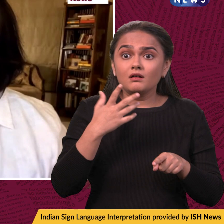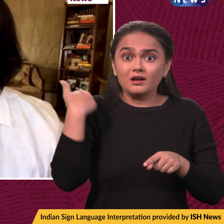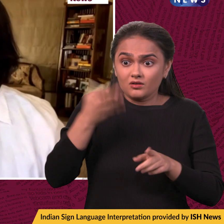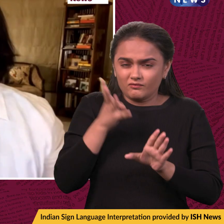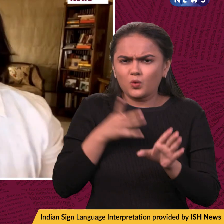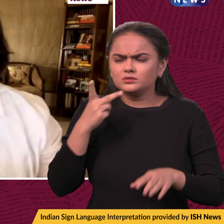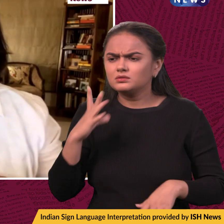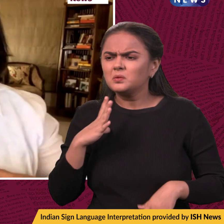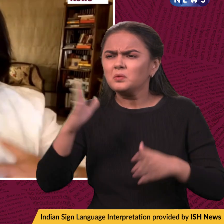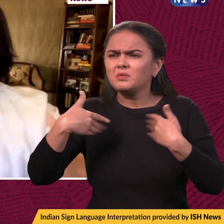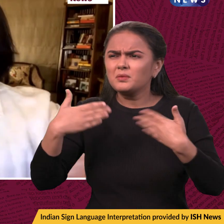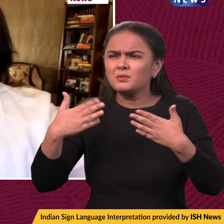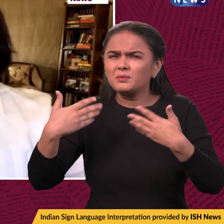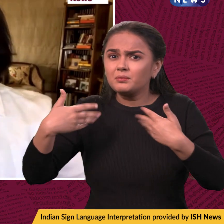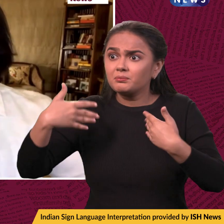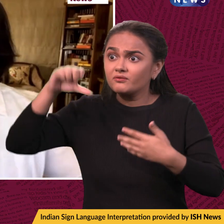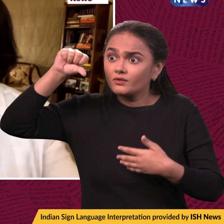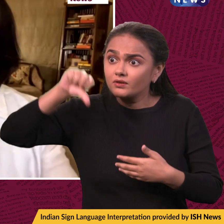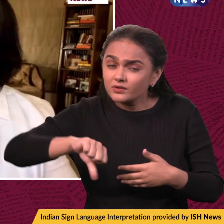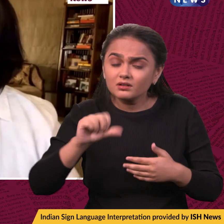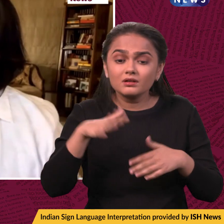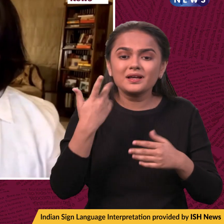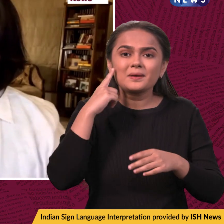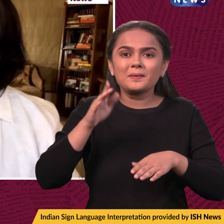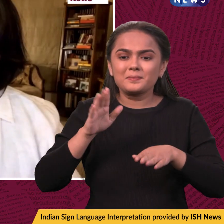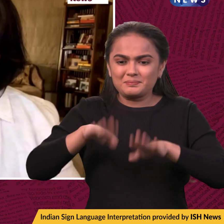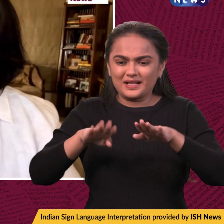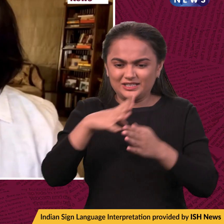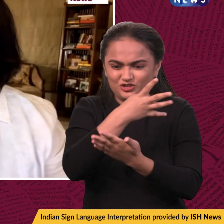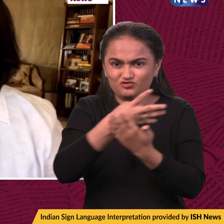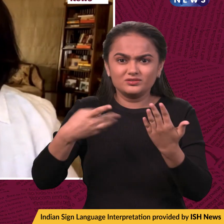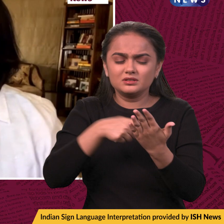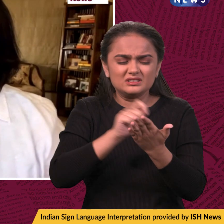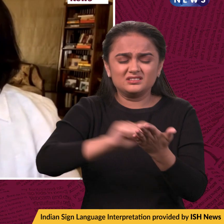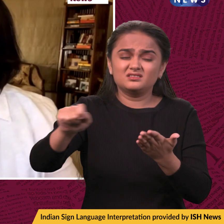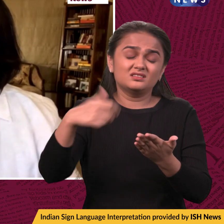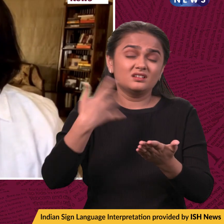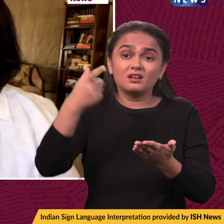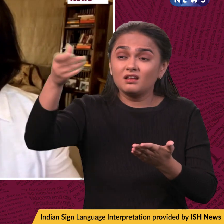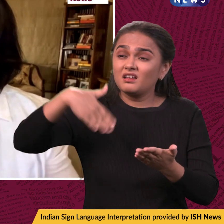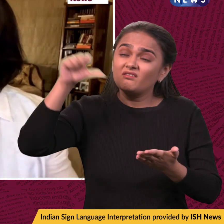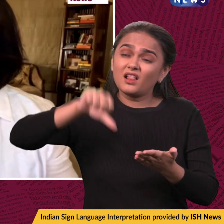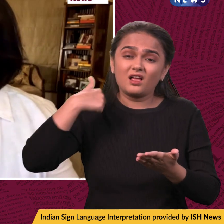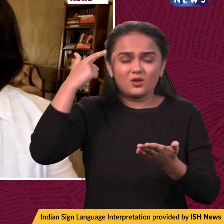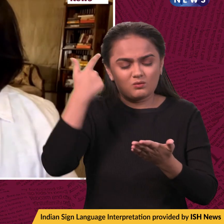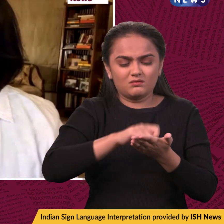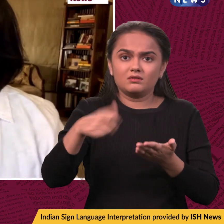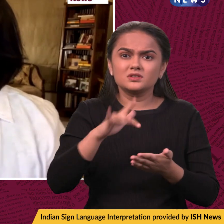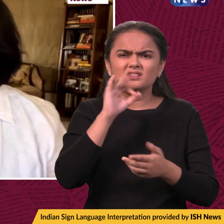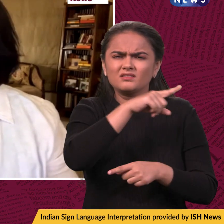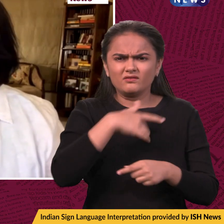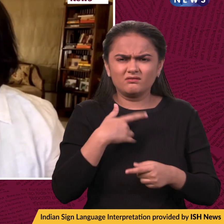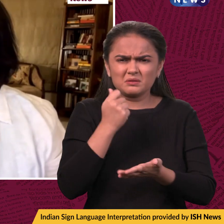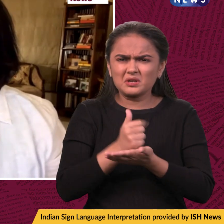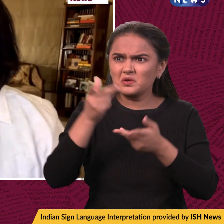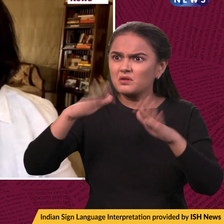4 years, that are dropped off the balance sheets of banks by way of a write-off. If the bank feels that a particular loan